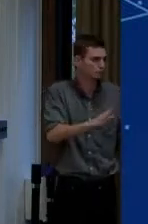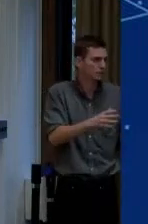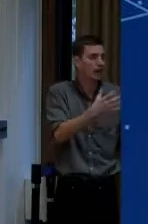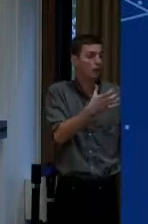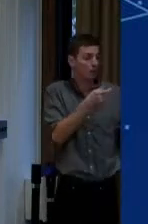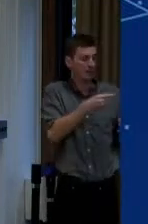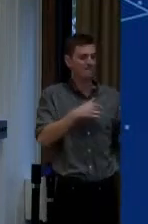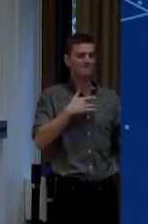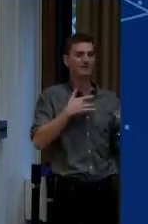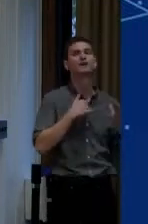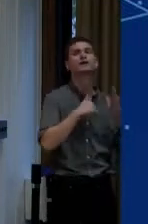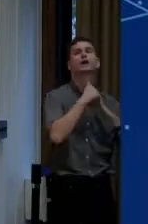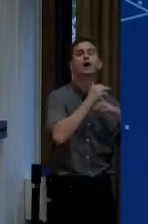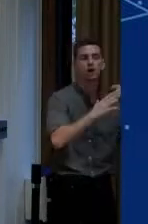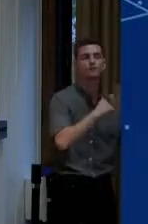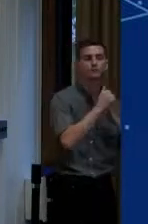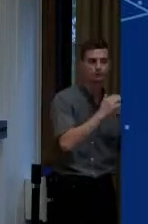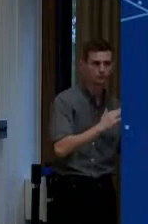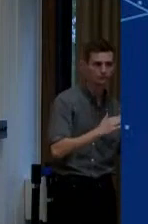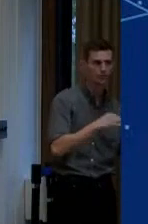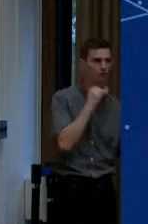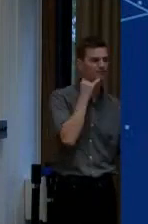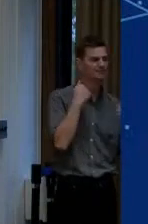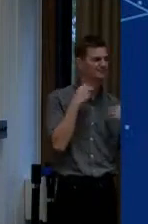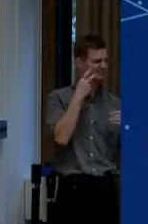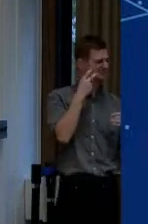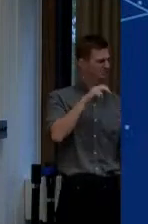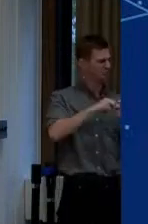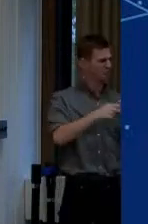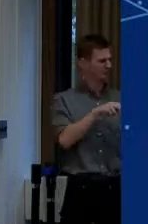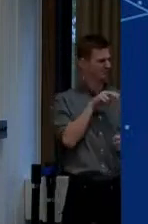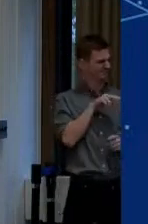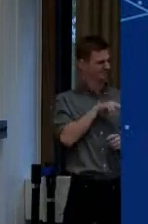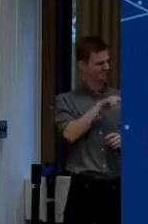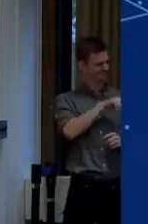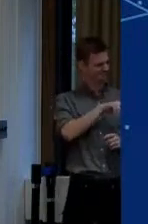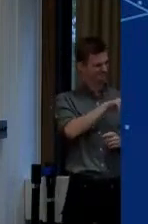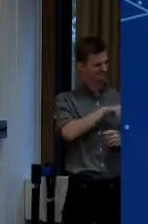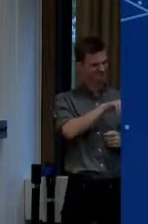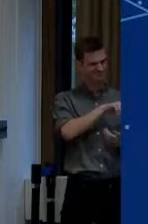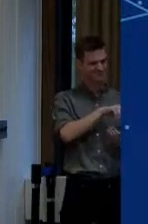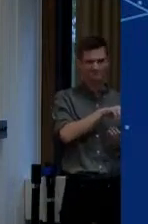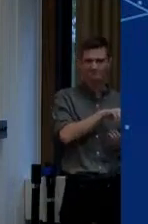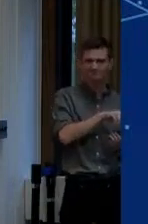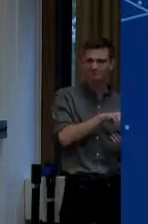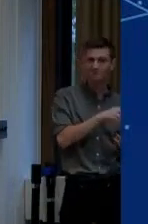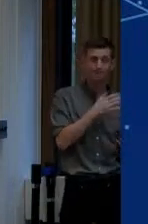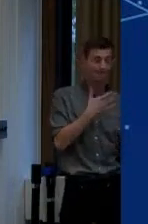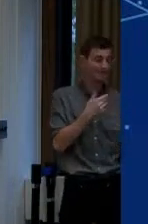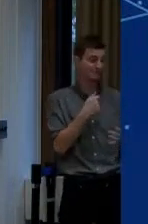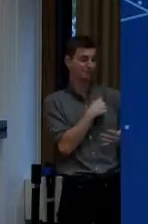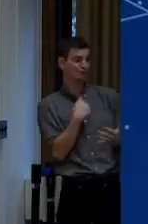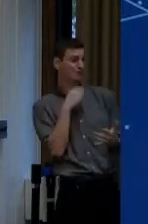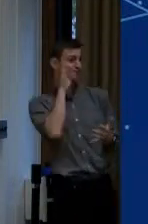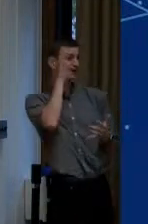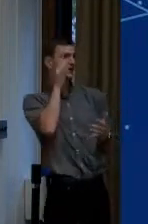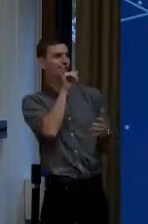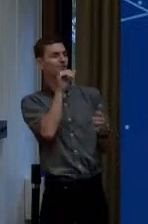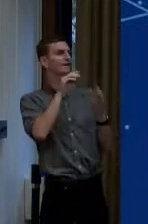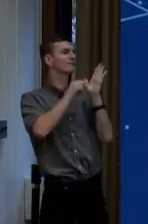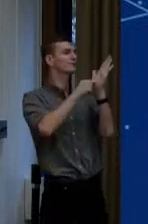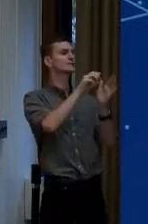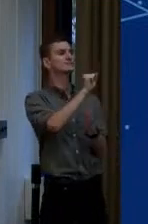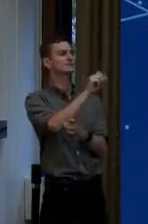comfortable when they come across a problem, whether it's one that we make up, like a STEM